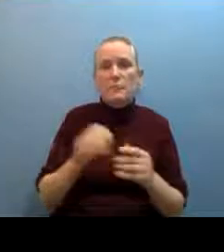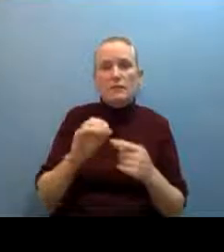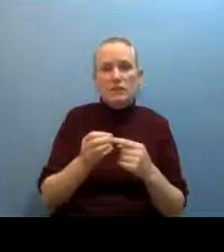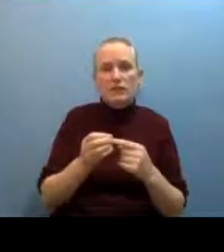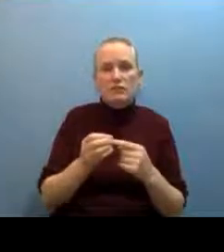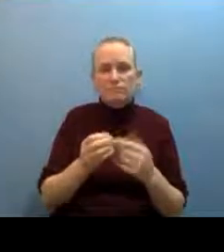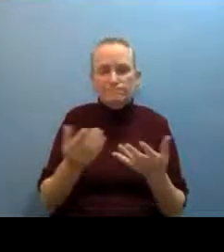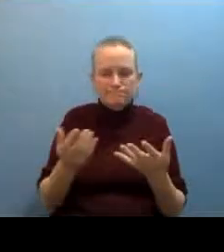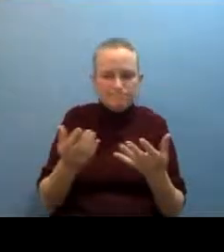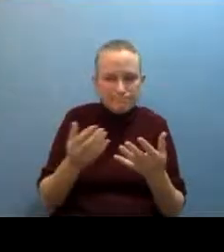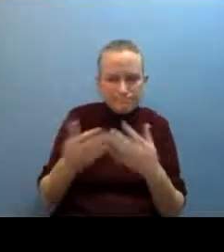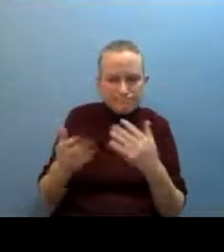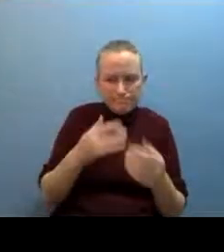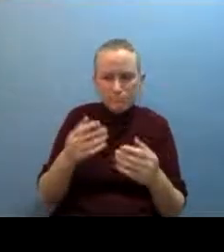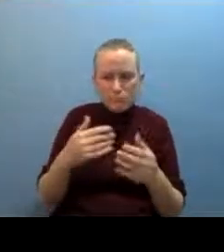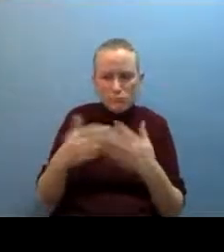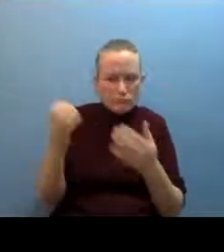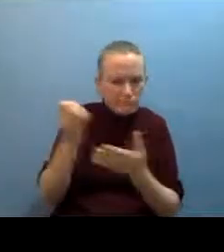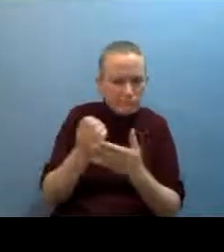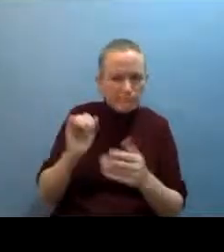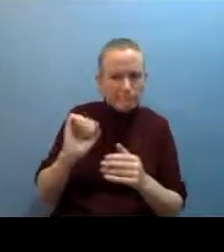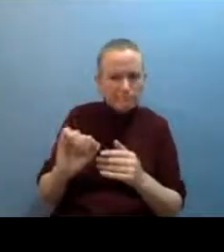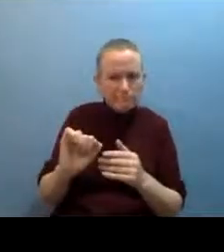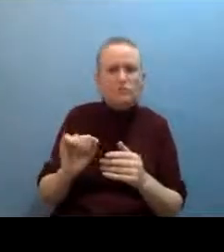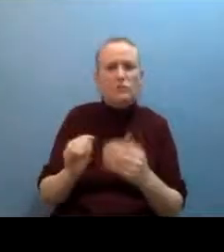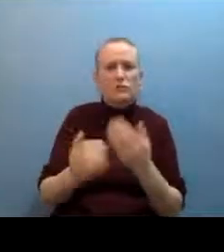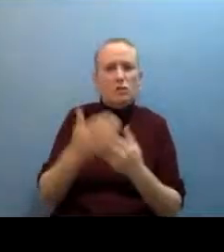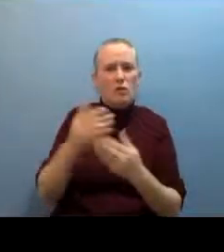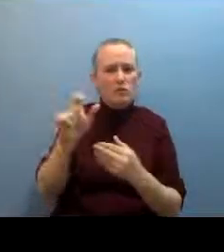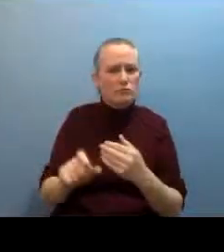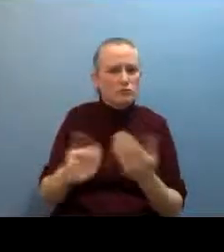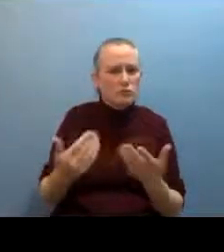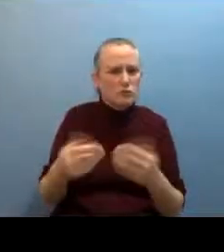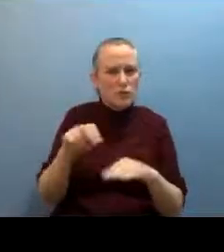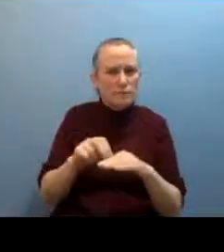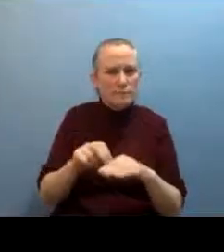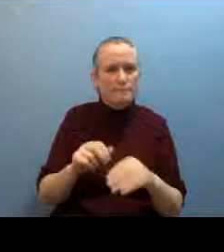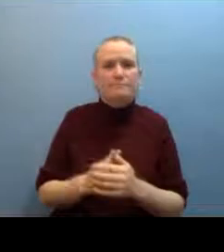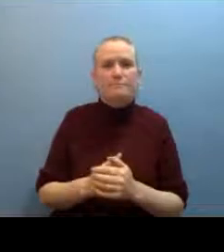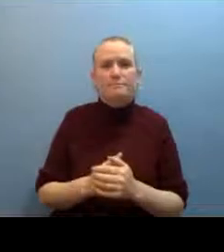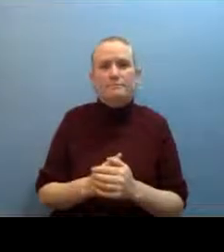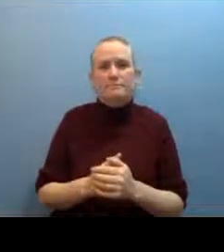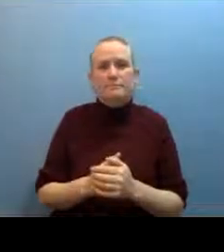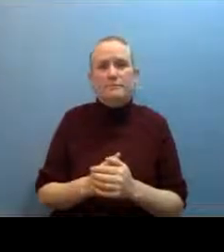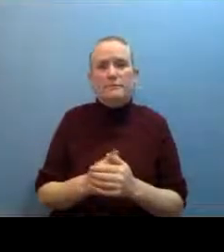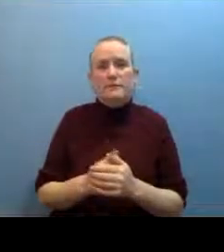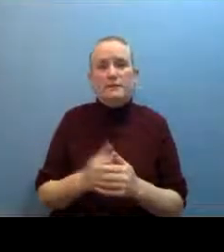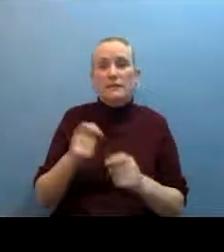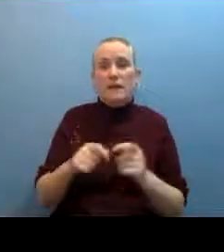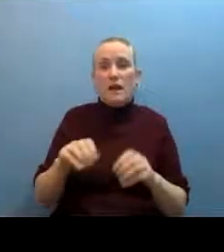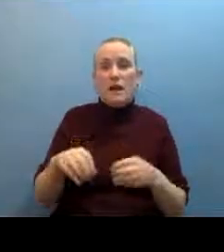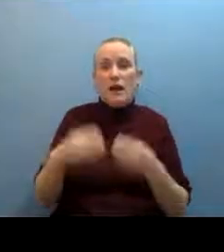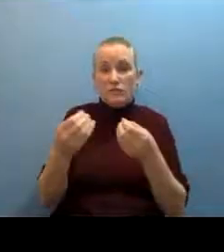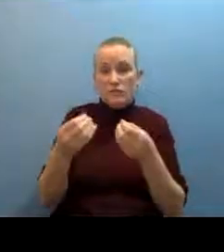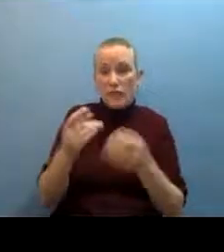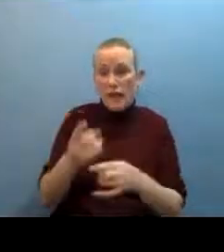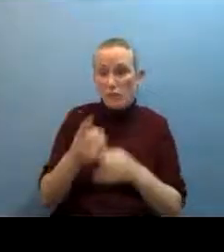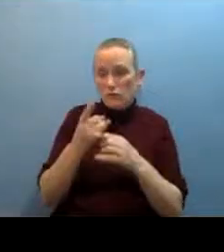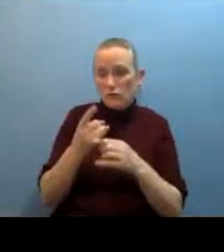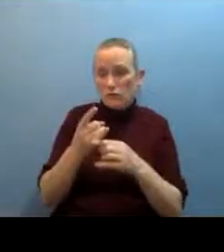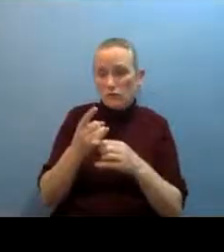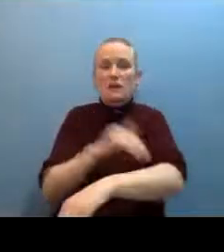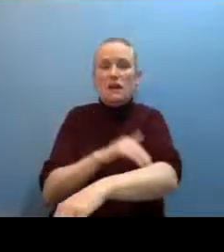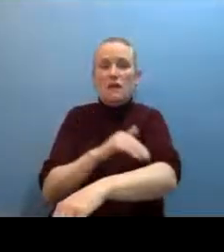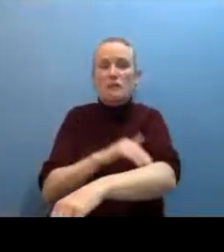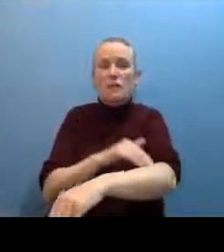what exactly is going on with your young person. And then offering to help with problem solving. And we'll talk a bit